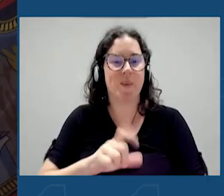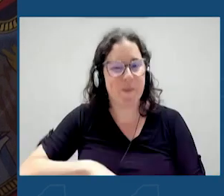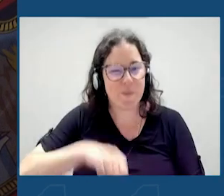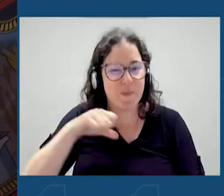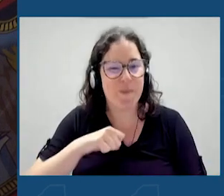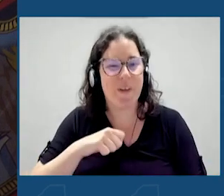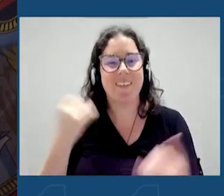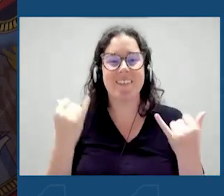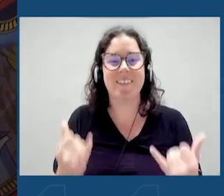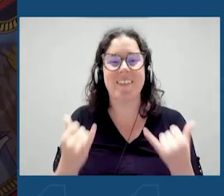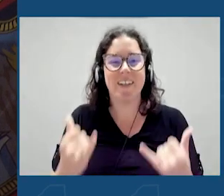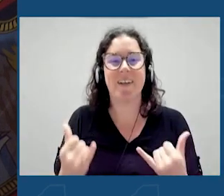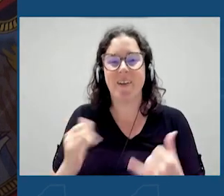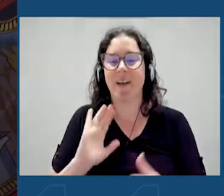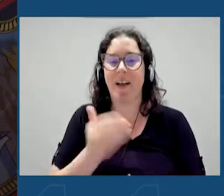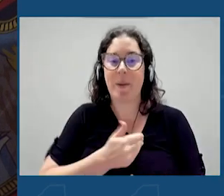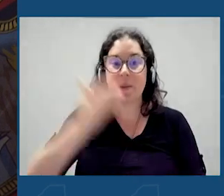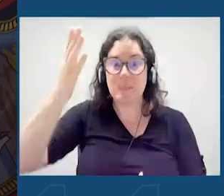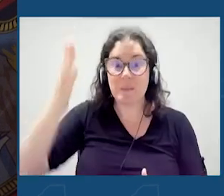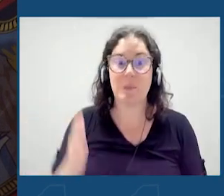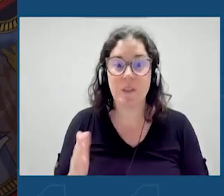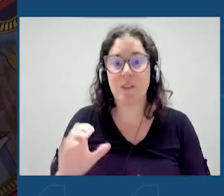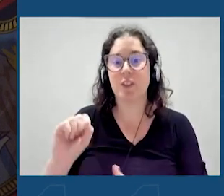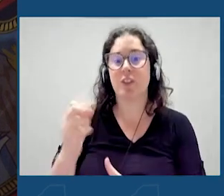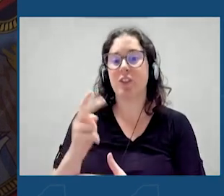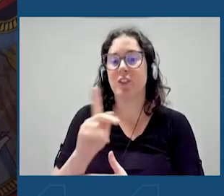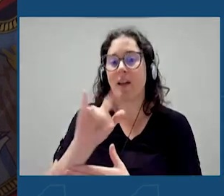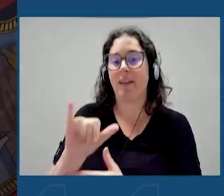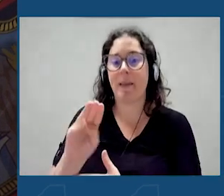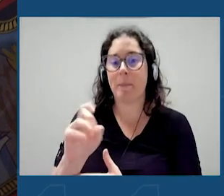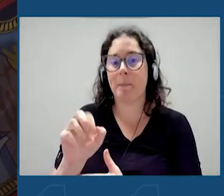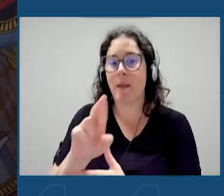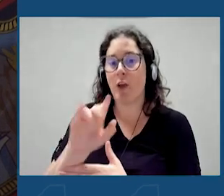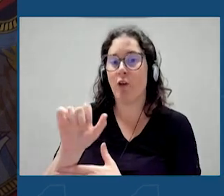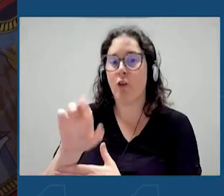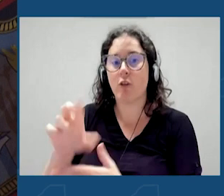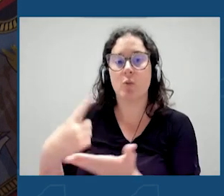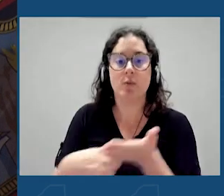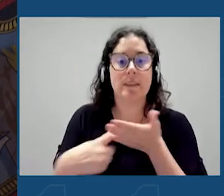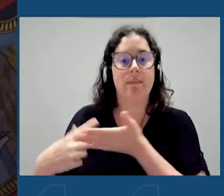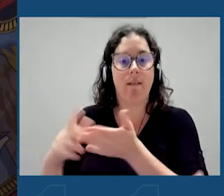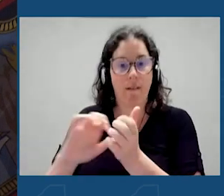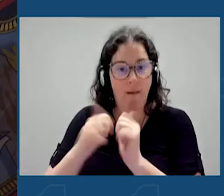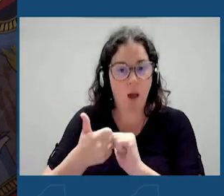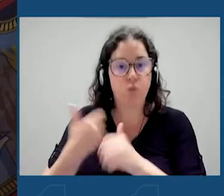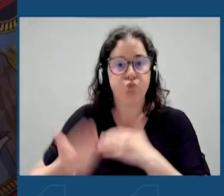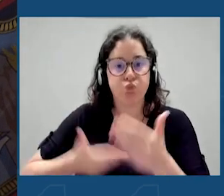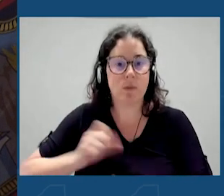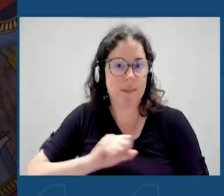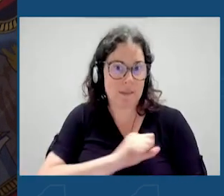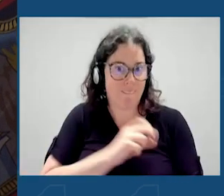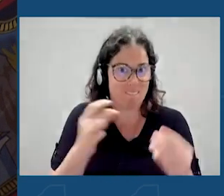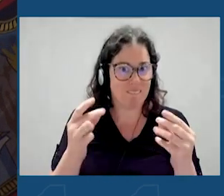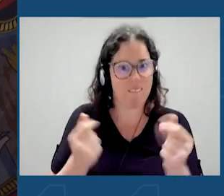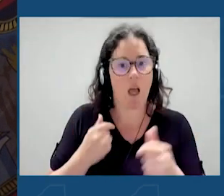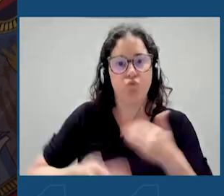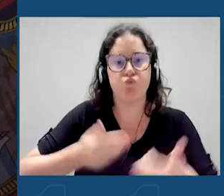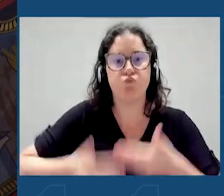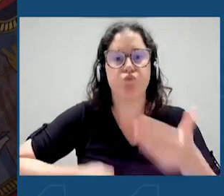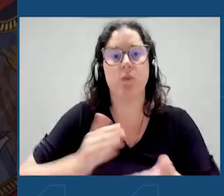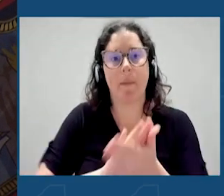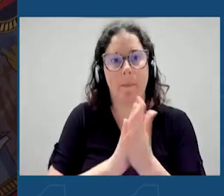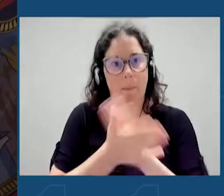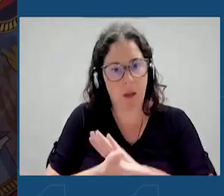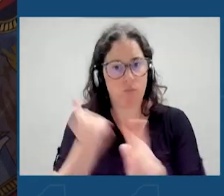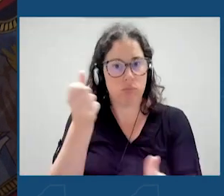up our speaker, Shelley Mayer, to talk about how she got this through the Senate in such a short time, and we're able to make this